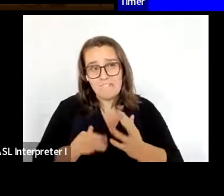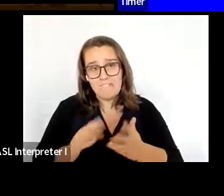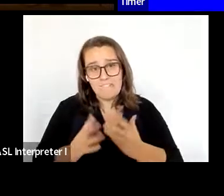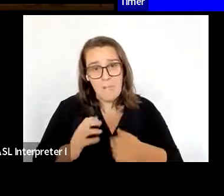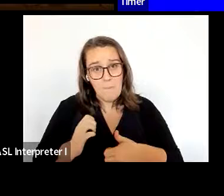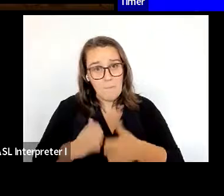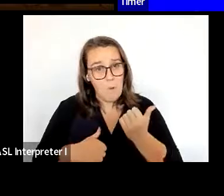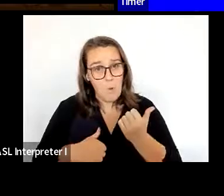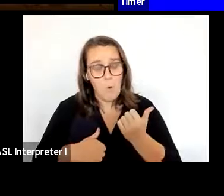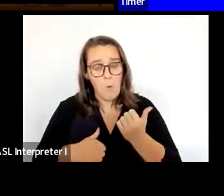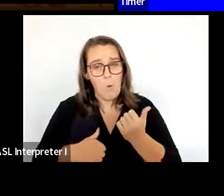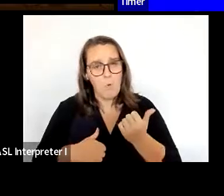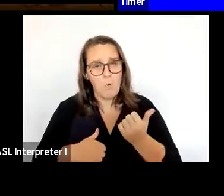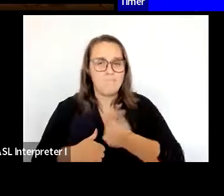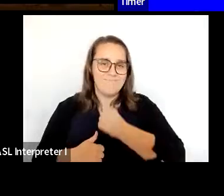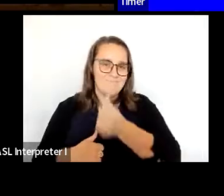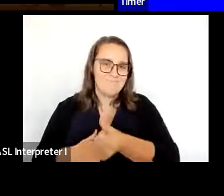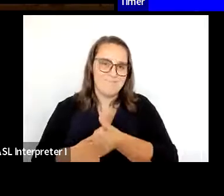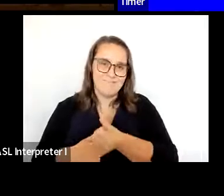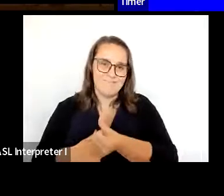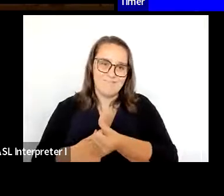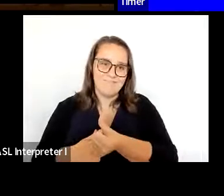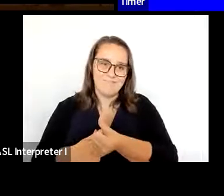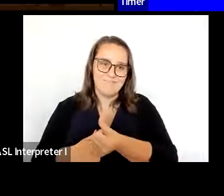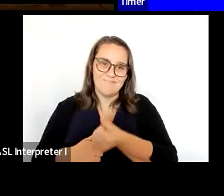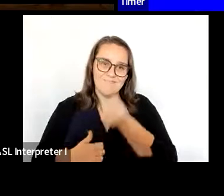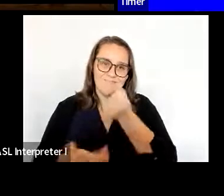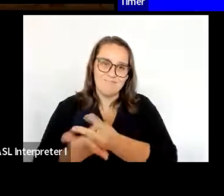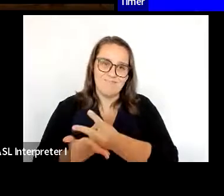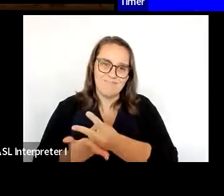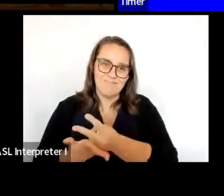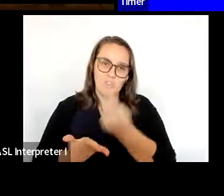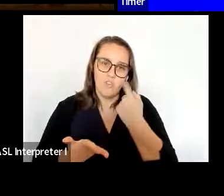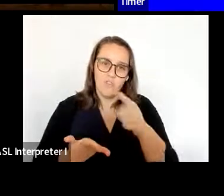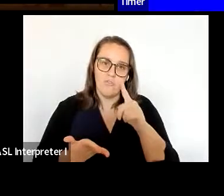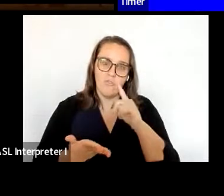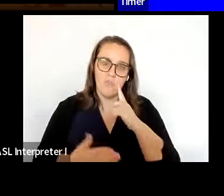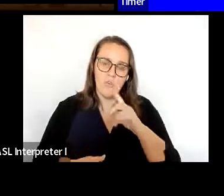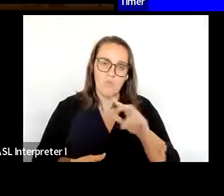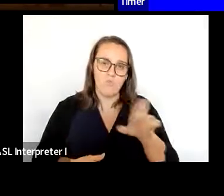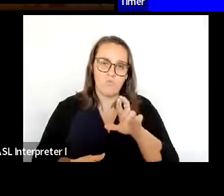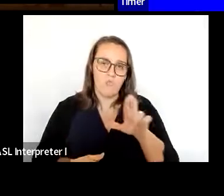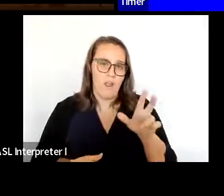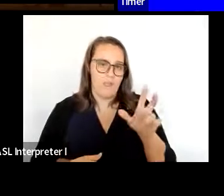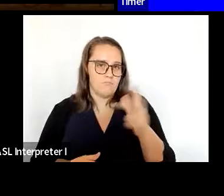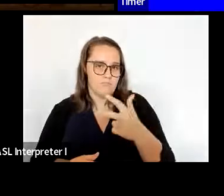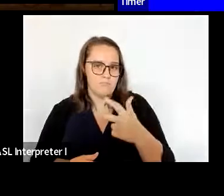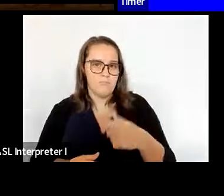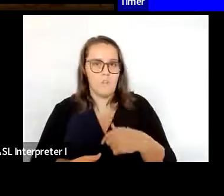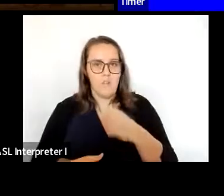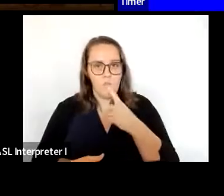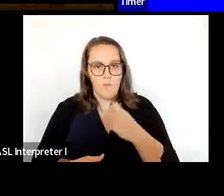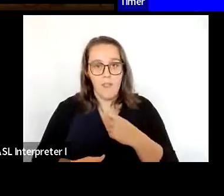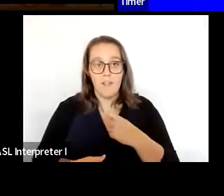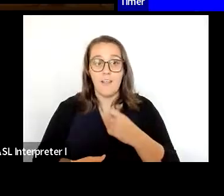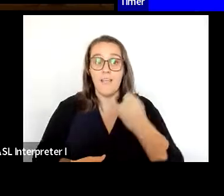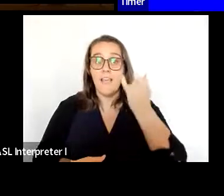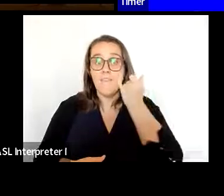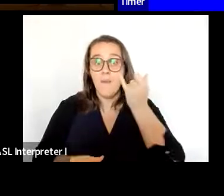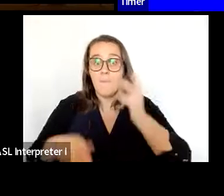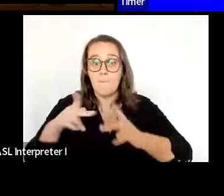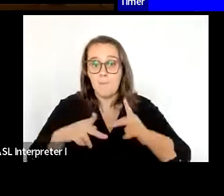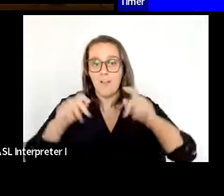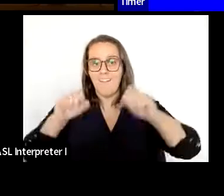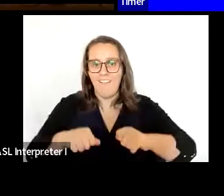with the hundreds that they've looked at, none where pedestrians are using the intersection, none have been safe